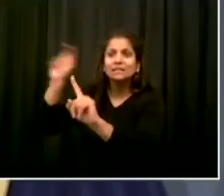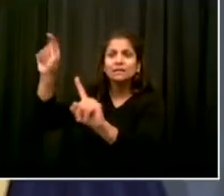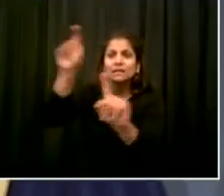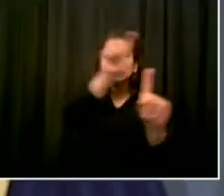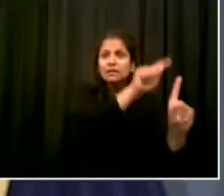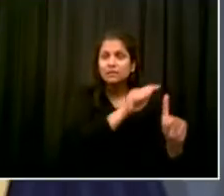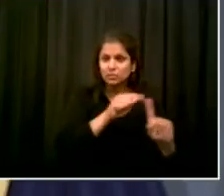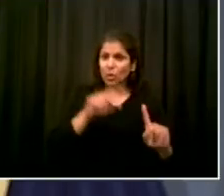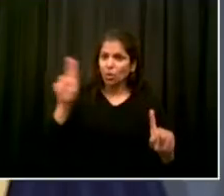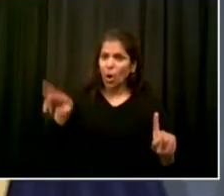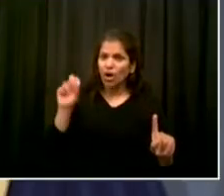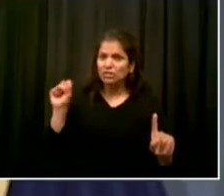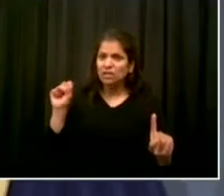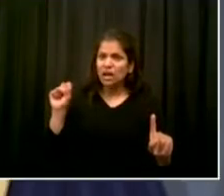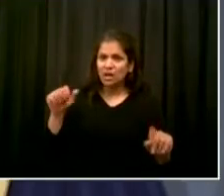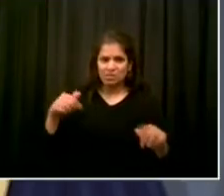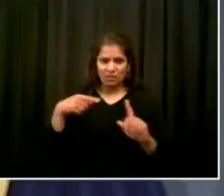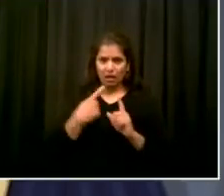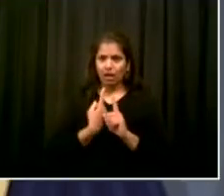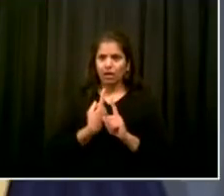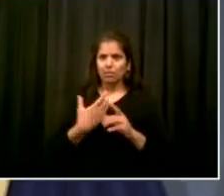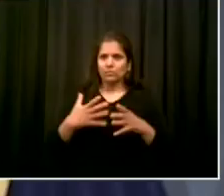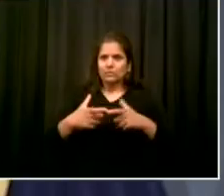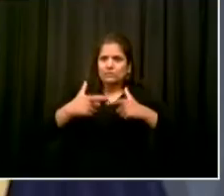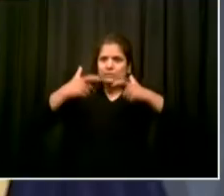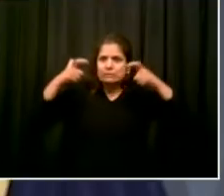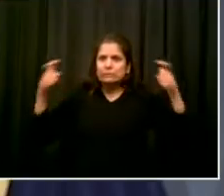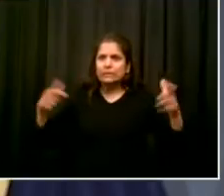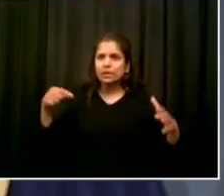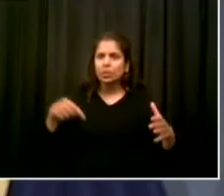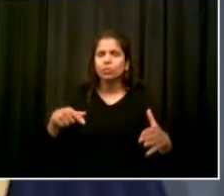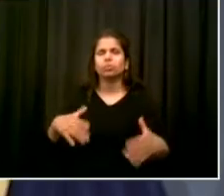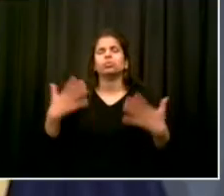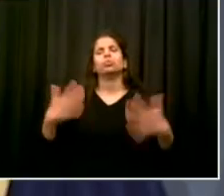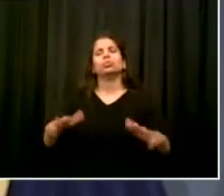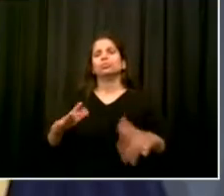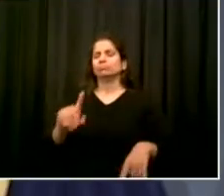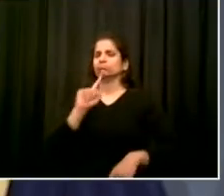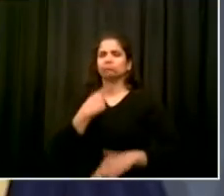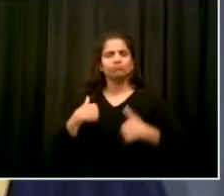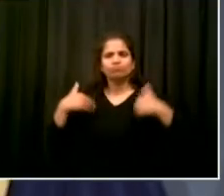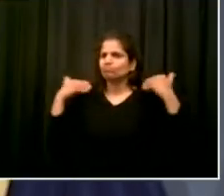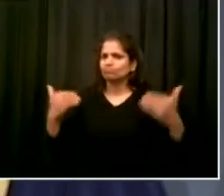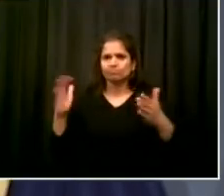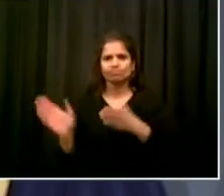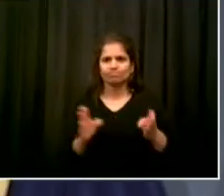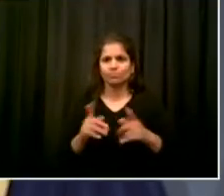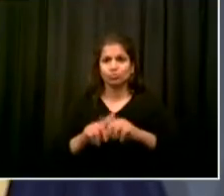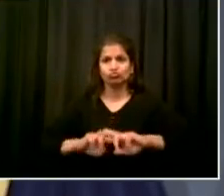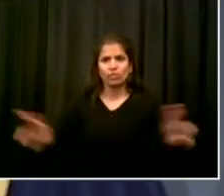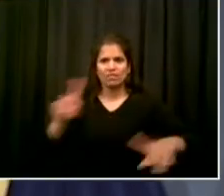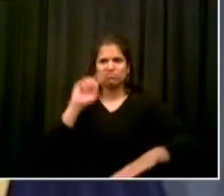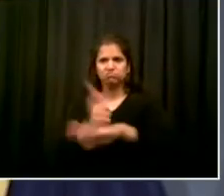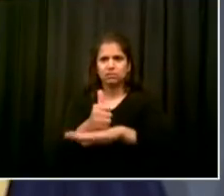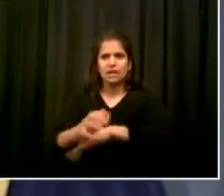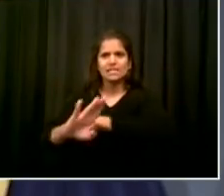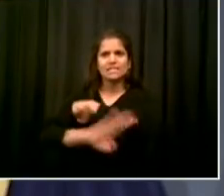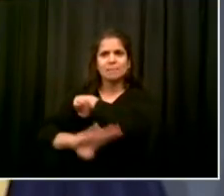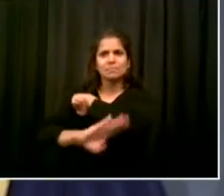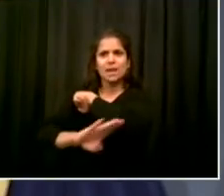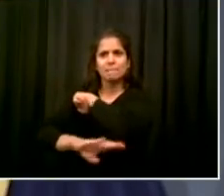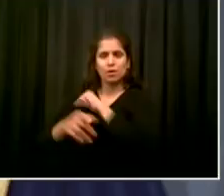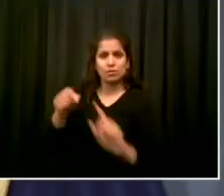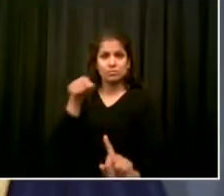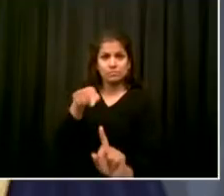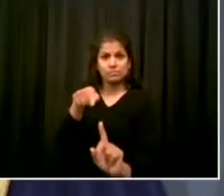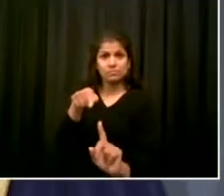done by September. That's what we believe. While all the other efforts have been put into addressing the coronavirus, that to actually be able to have